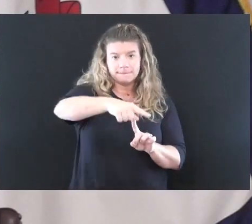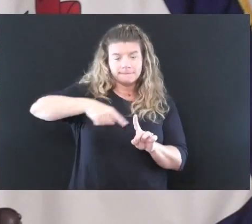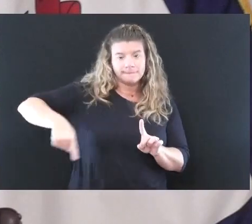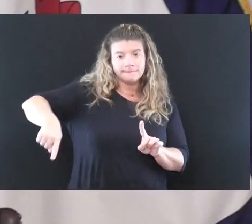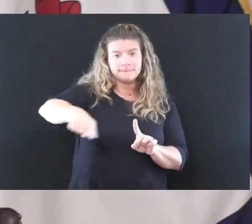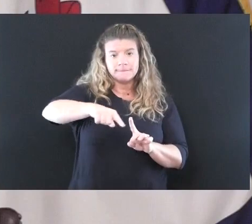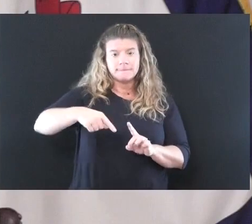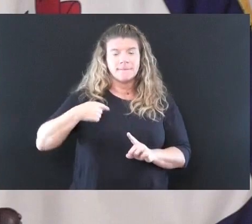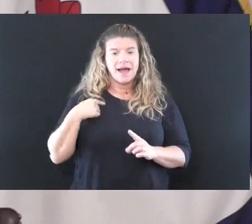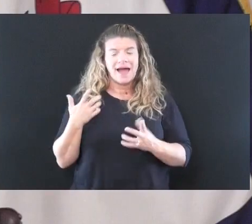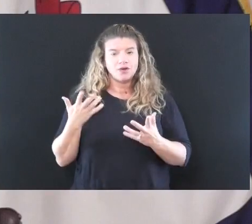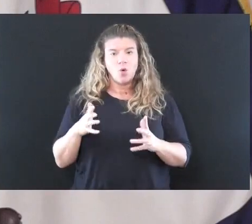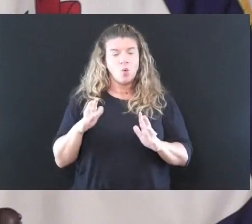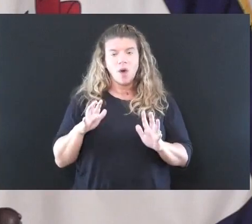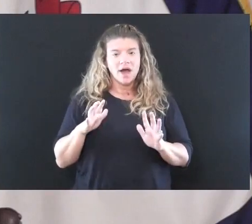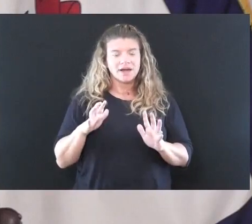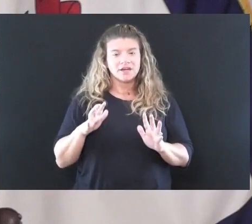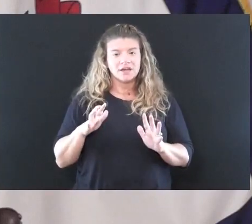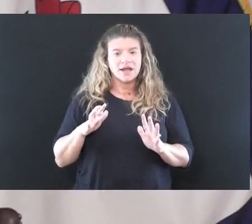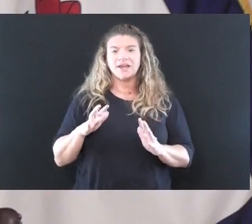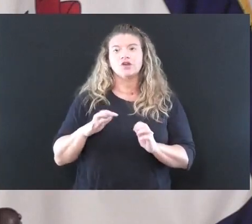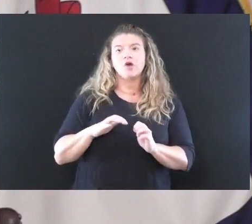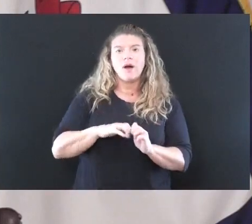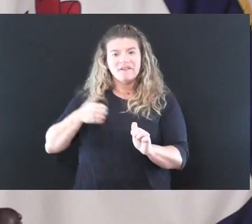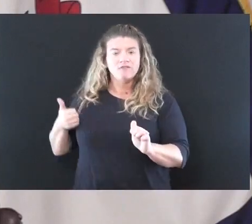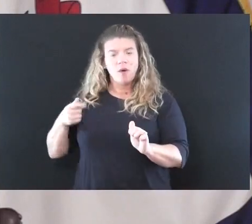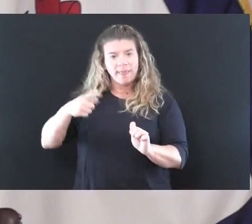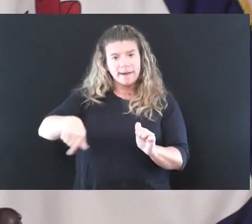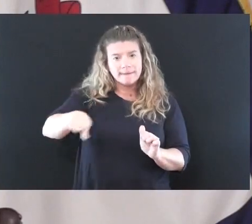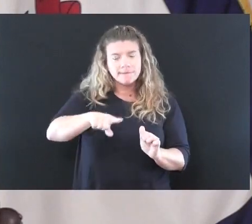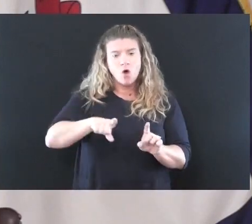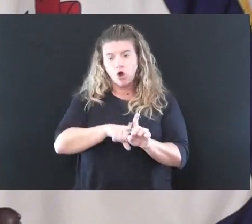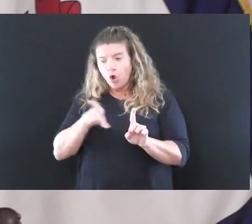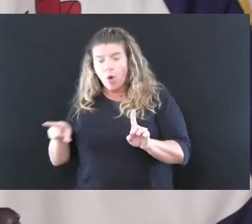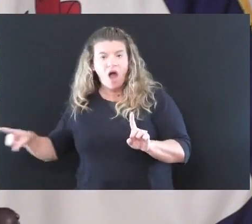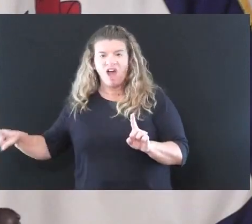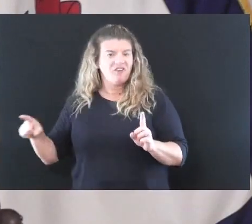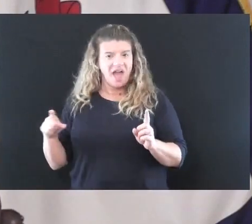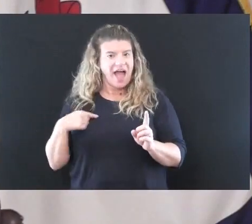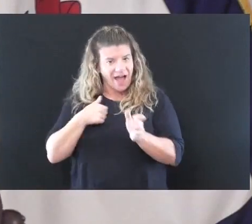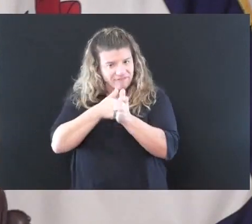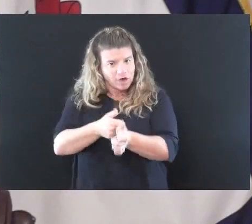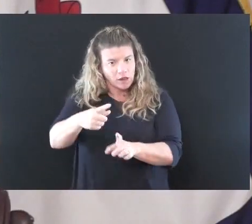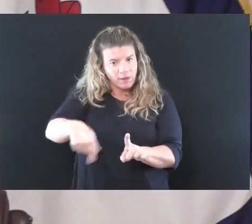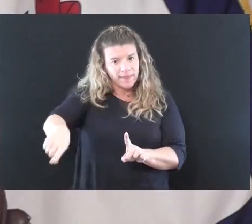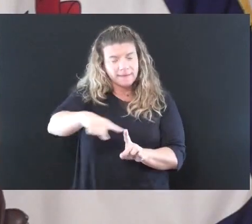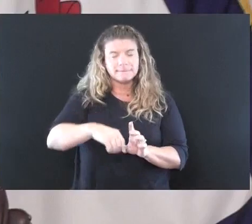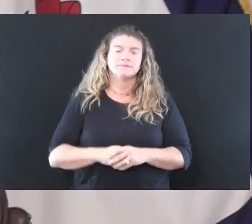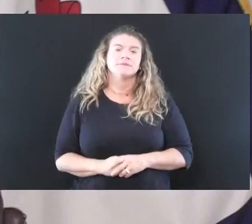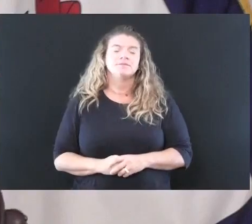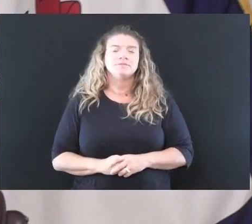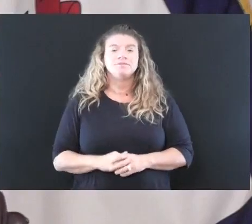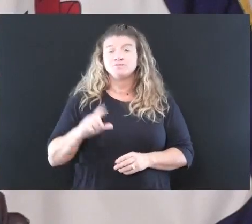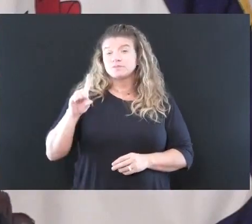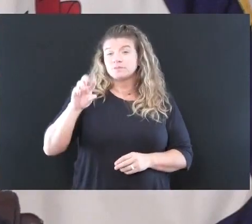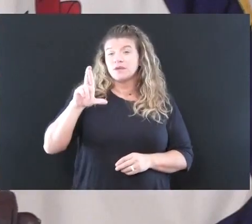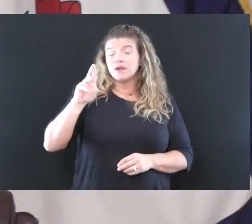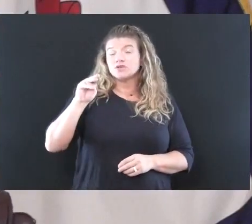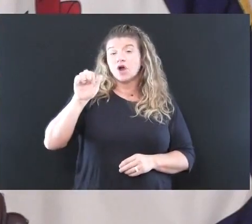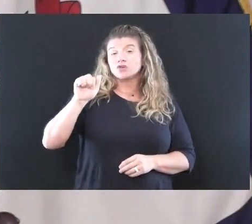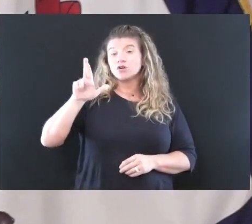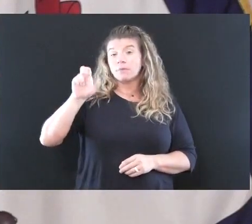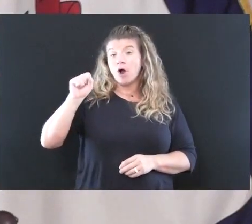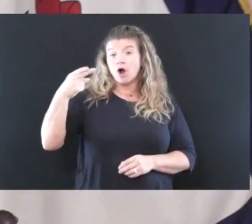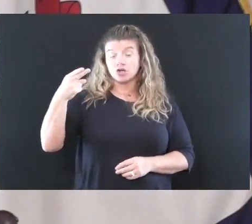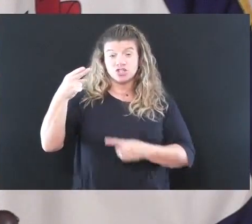take a different course, and I haven't. And so if Dr. Marsh could probably comment, because he calls me after the panel